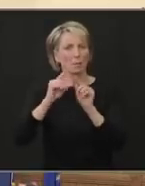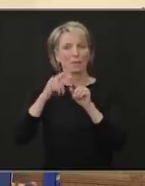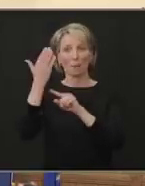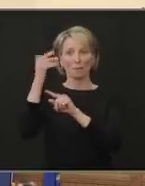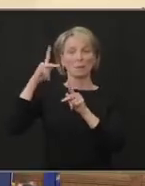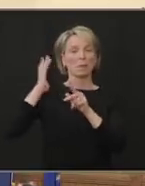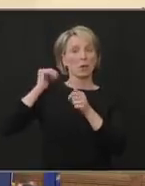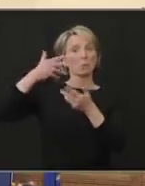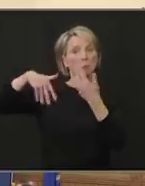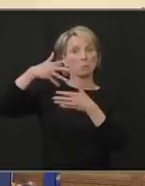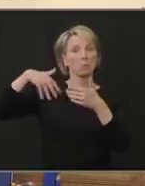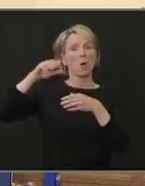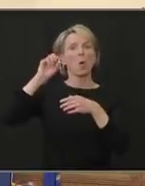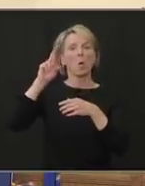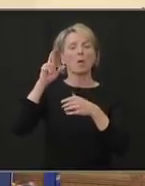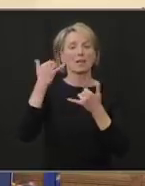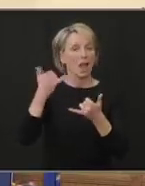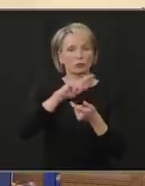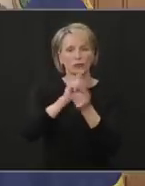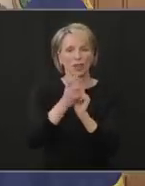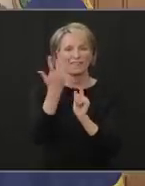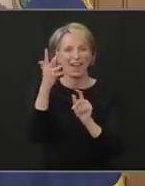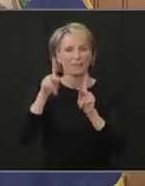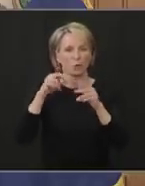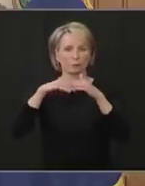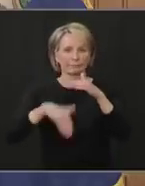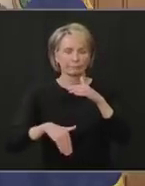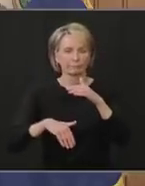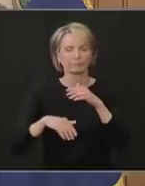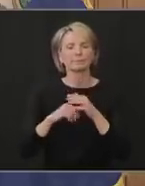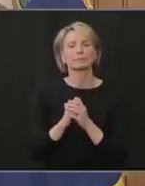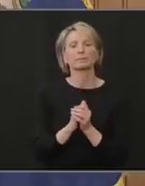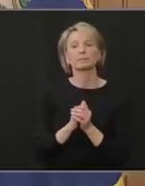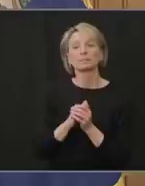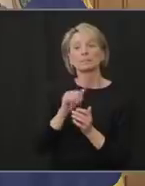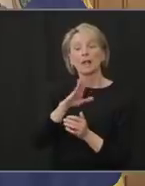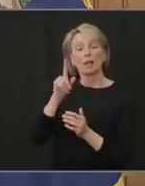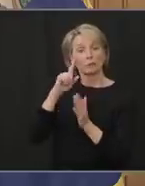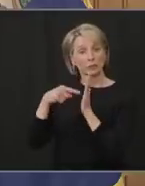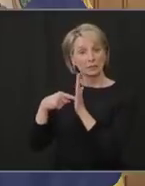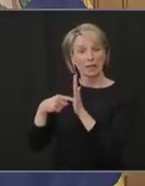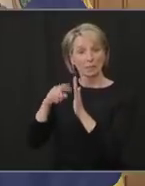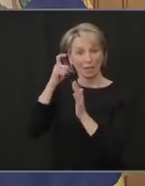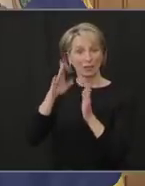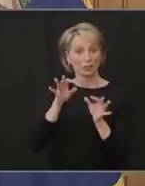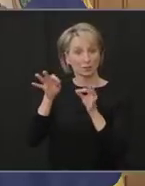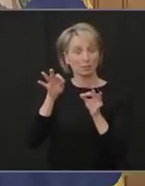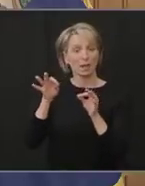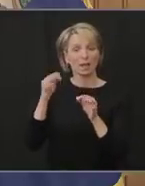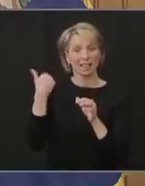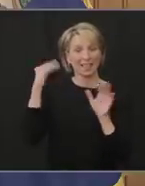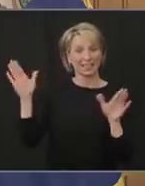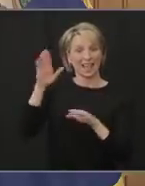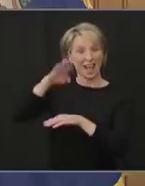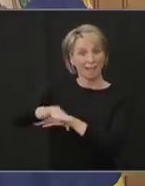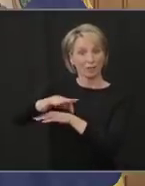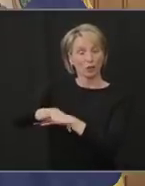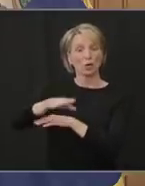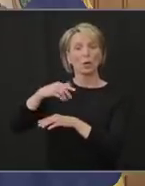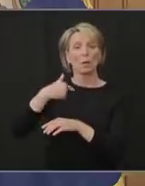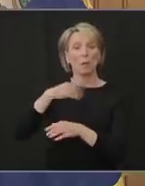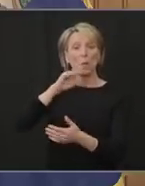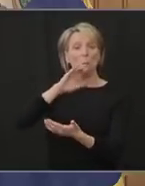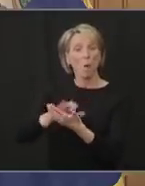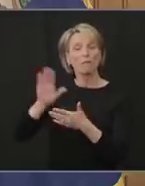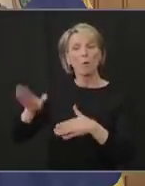change? He and I took a walk through a state park on Sunday afternoon, and I saw a lot of folks, mainly